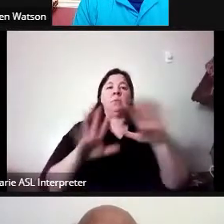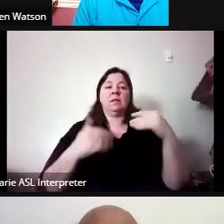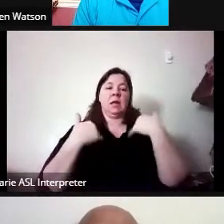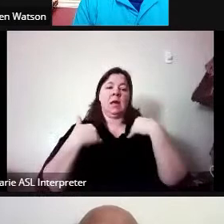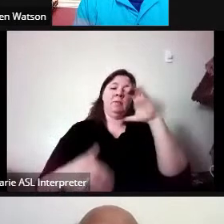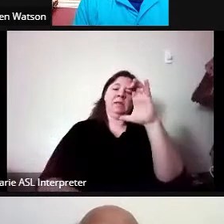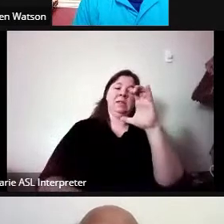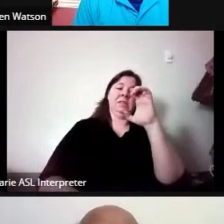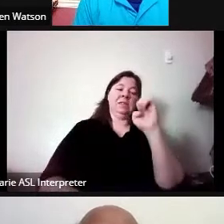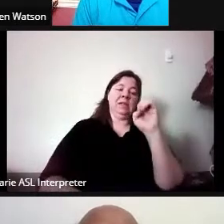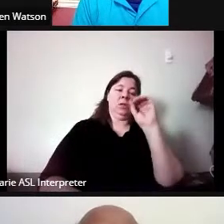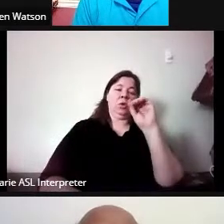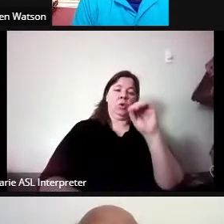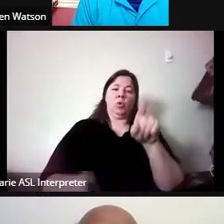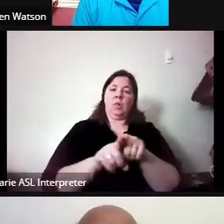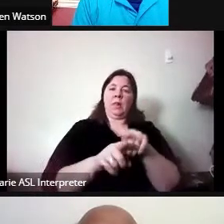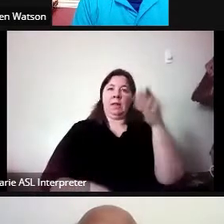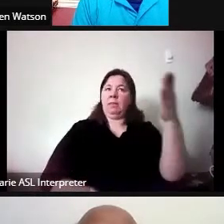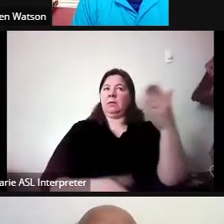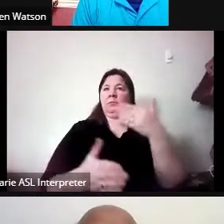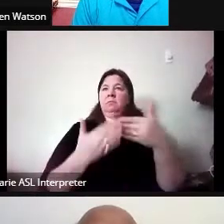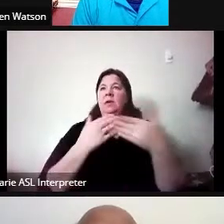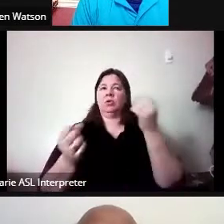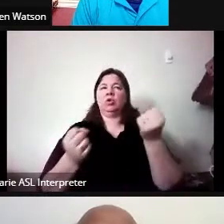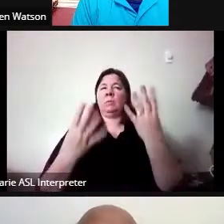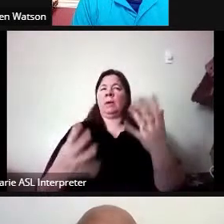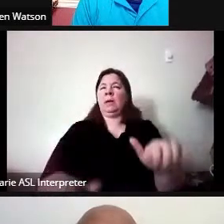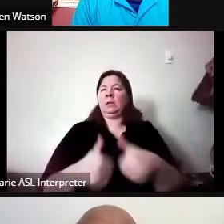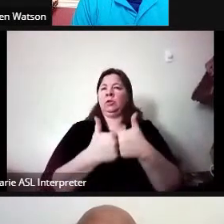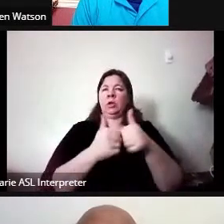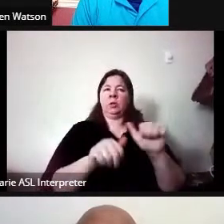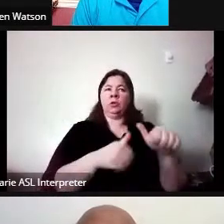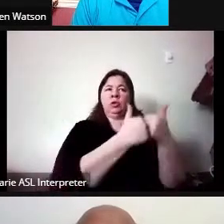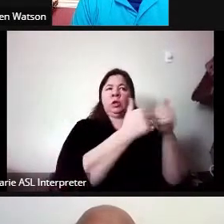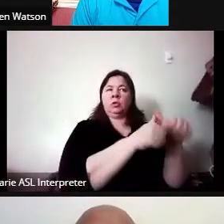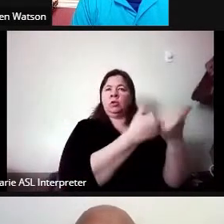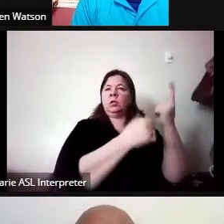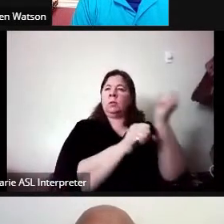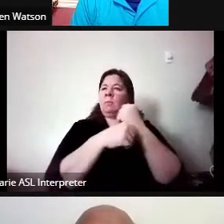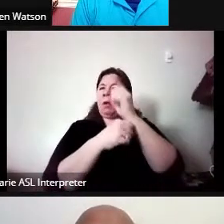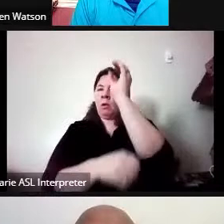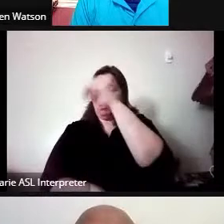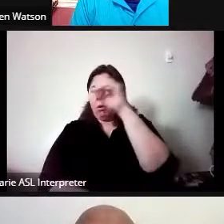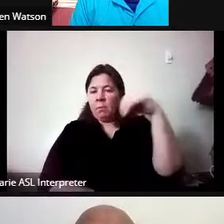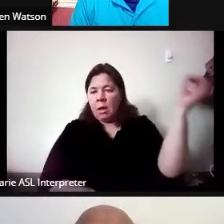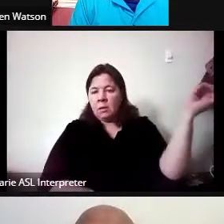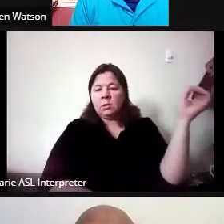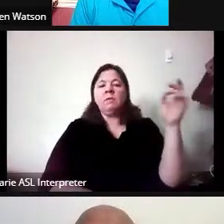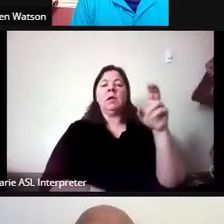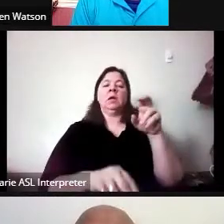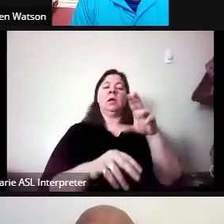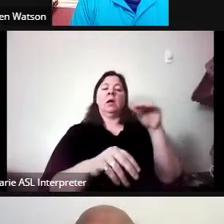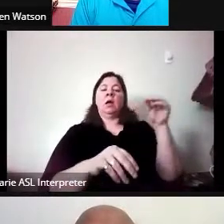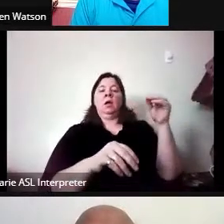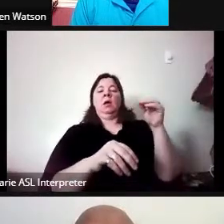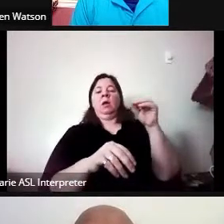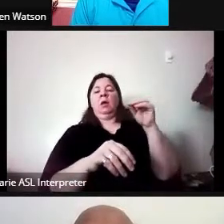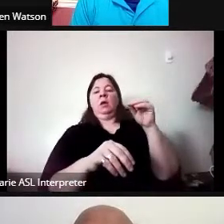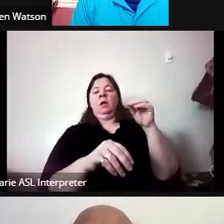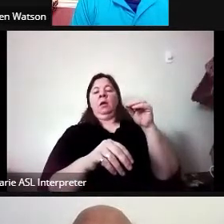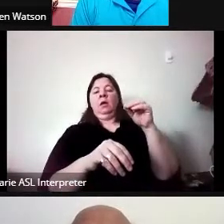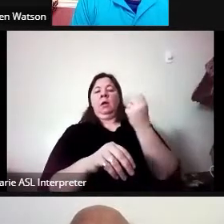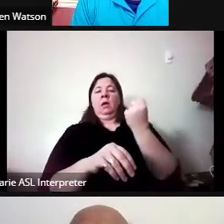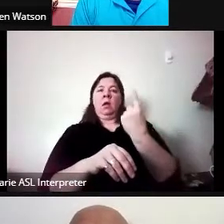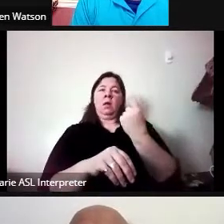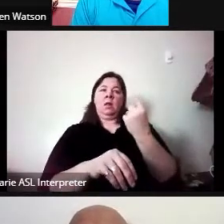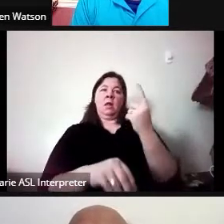this, who despite of so many challenges, he is making Onpassive and sitting, like I always say, 11,000